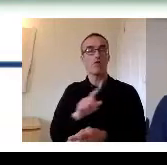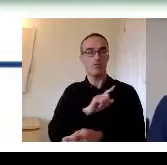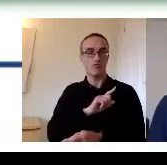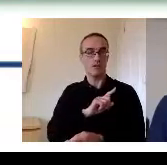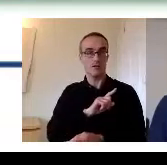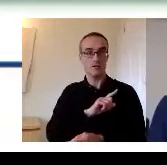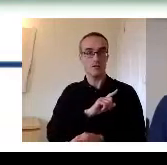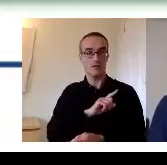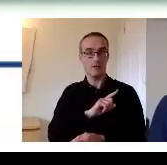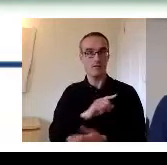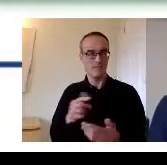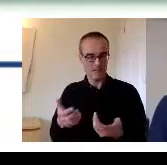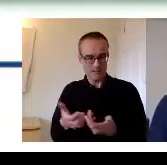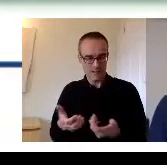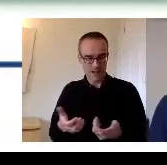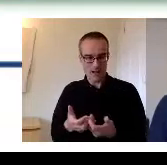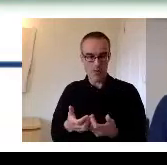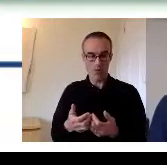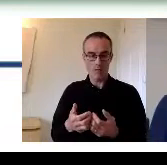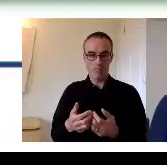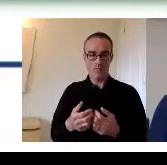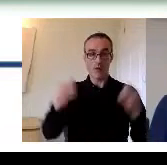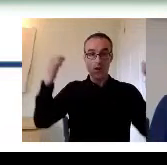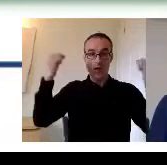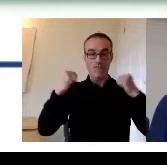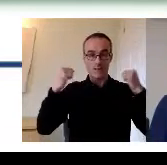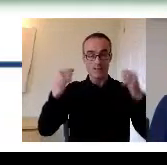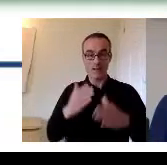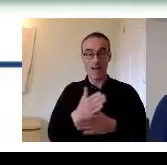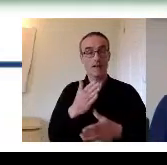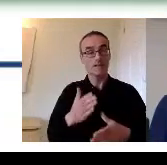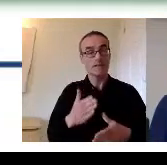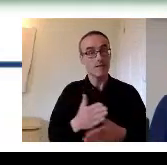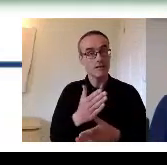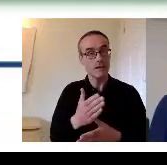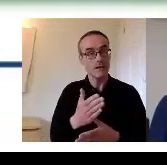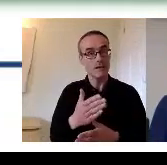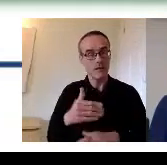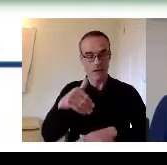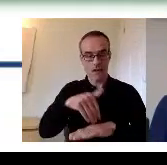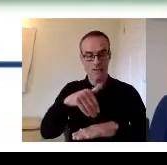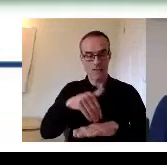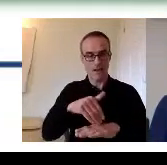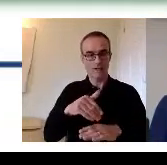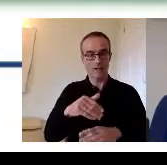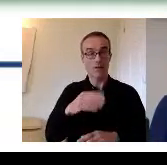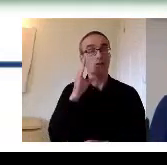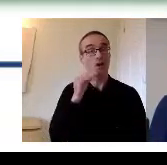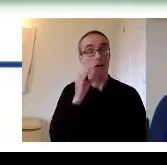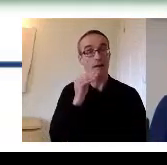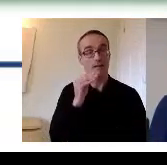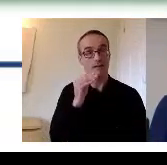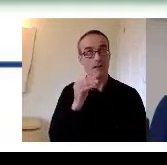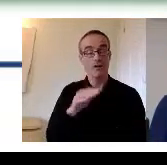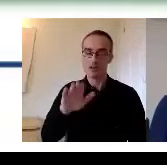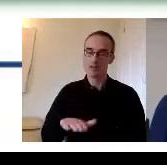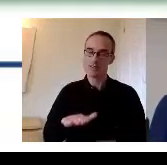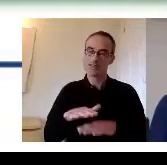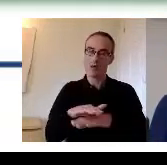health. So, for example, type 2 diabetes, that's vastly overrepresented in South Asian